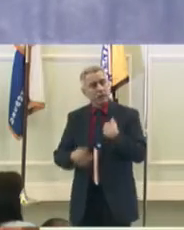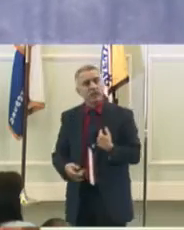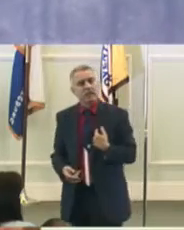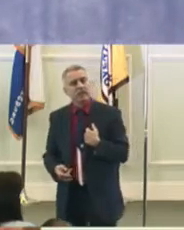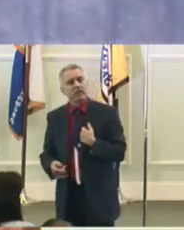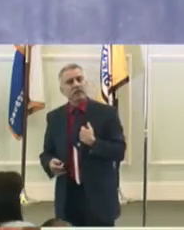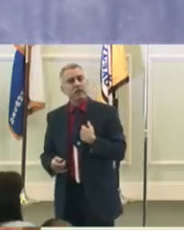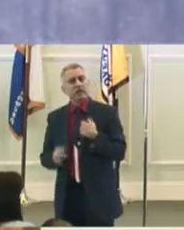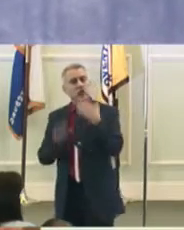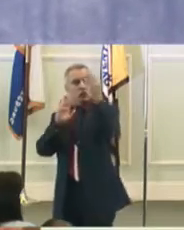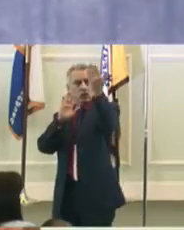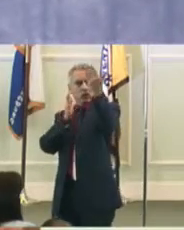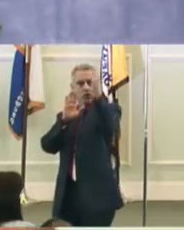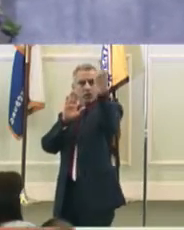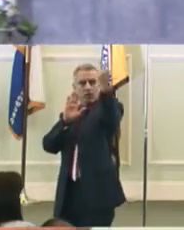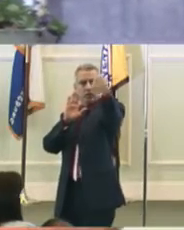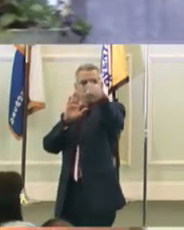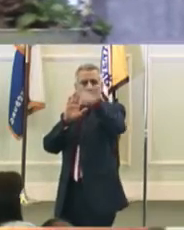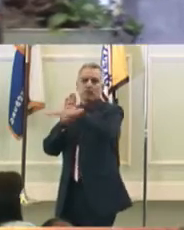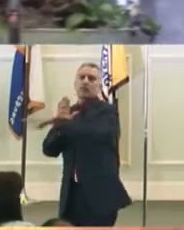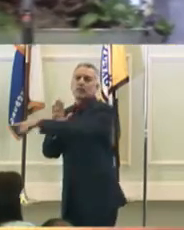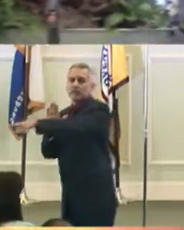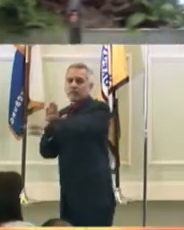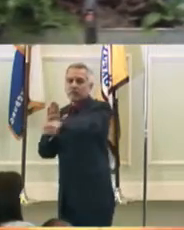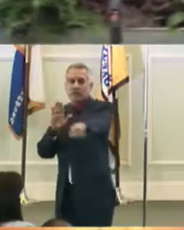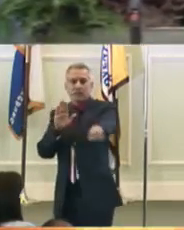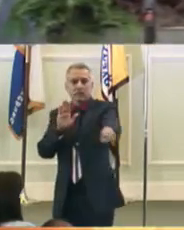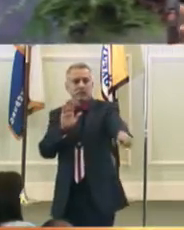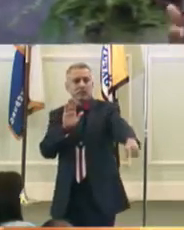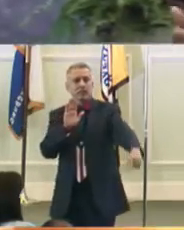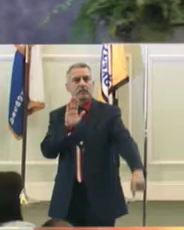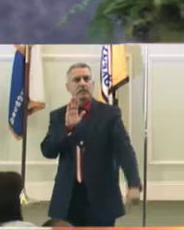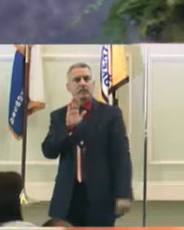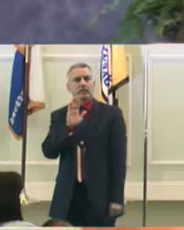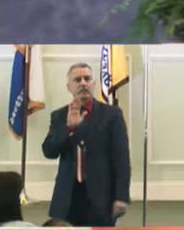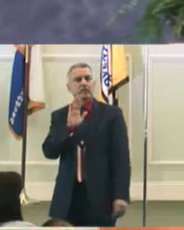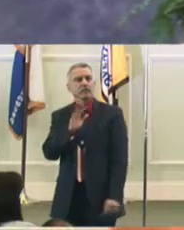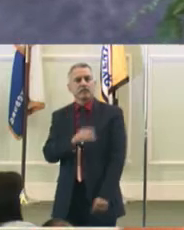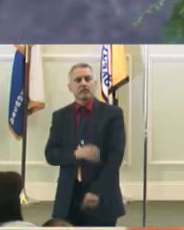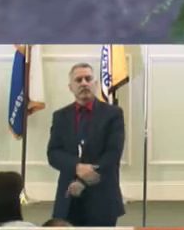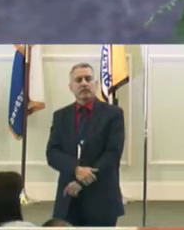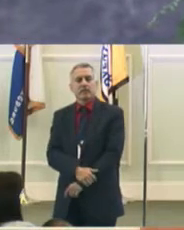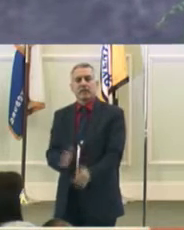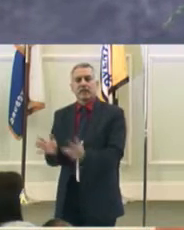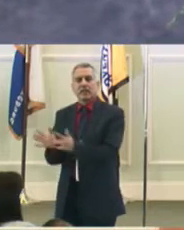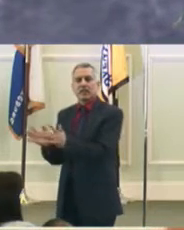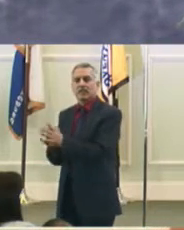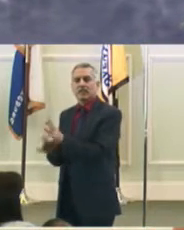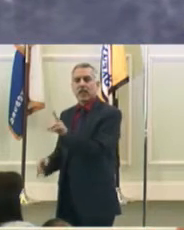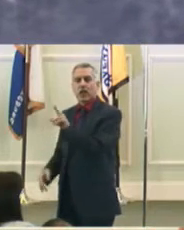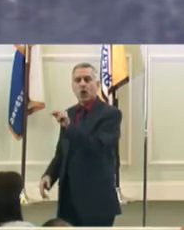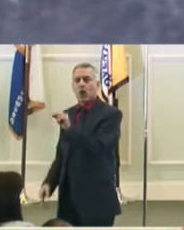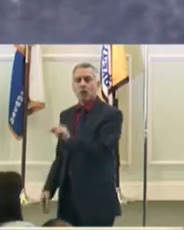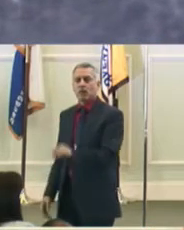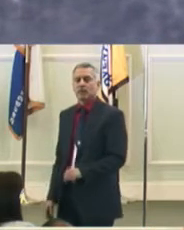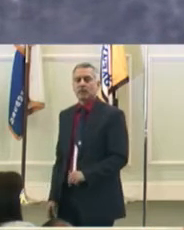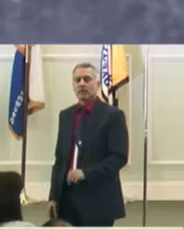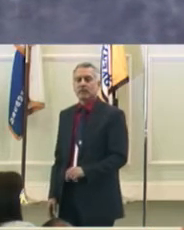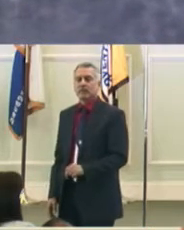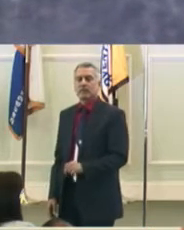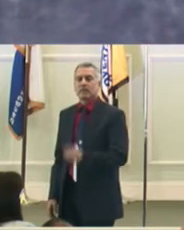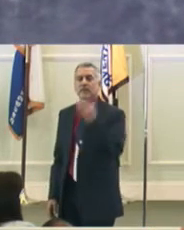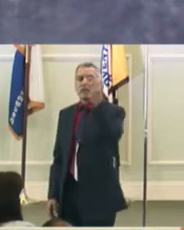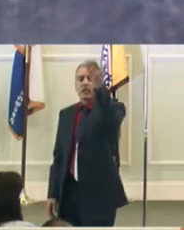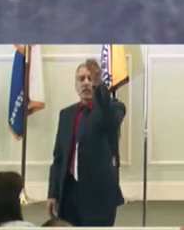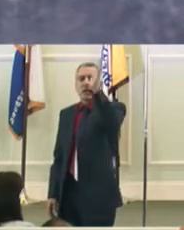project that to other people sometimes. But Jesus is saying, that's not who my Father is. Now, it may be that what you're asking for isn't